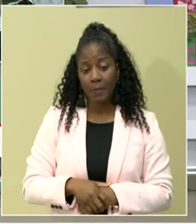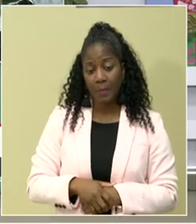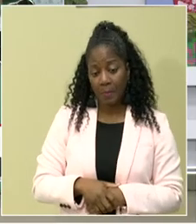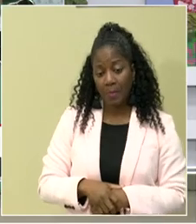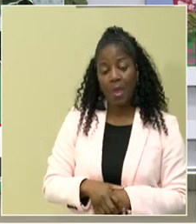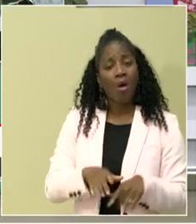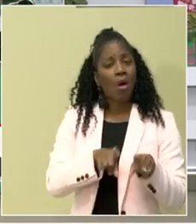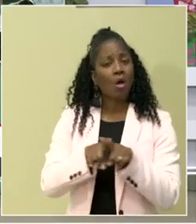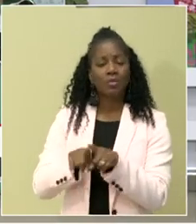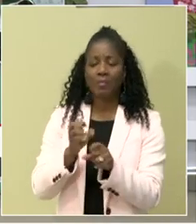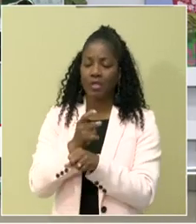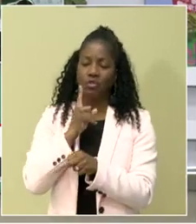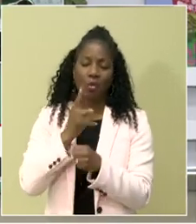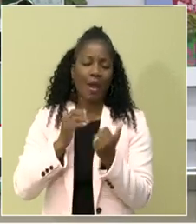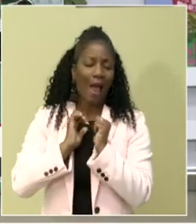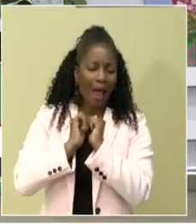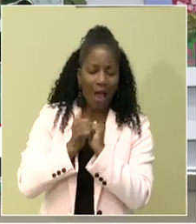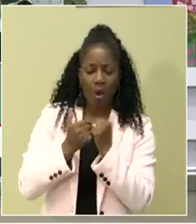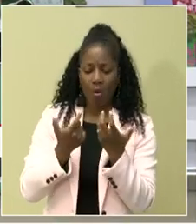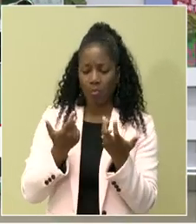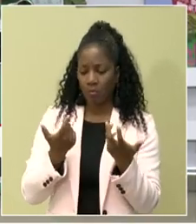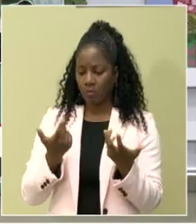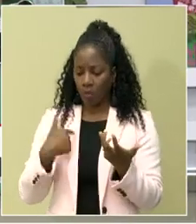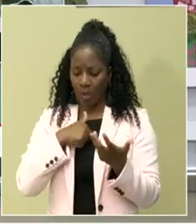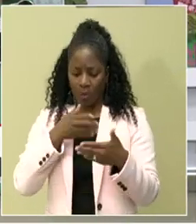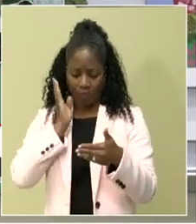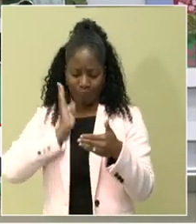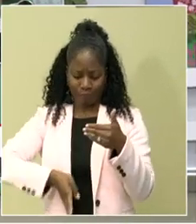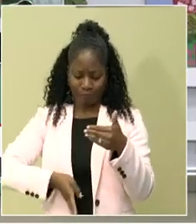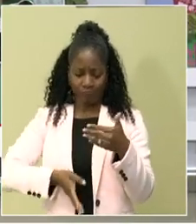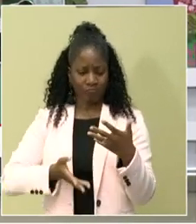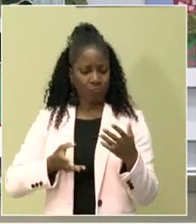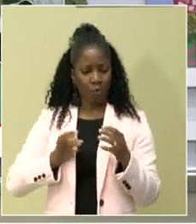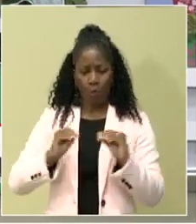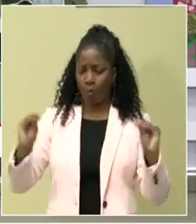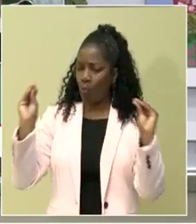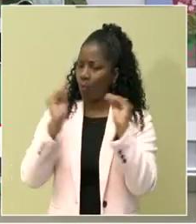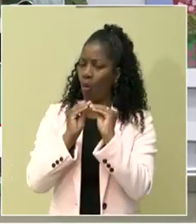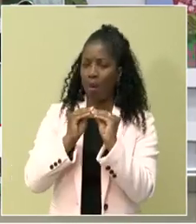end senior hunger in Washington, D.C. So additional